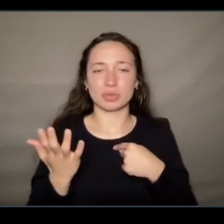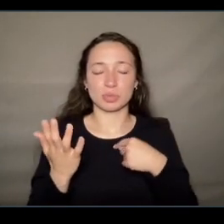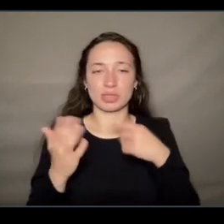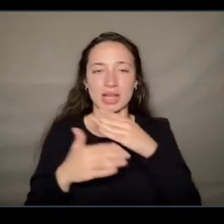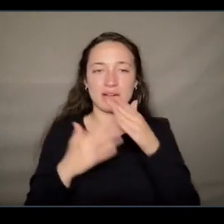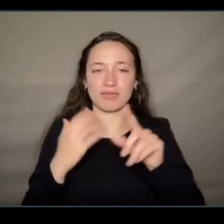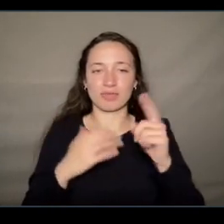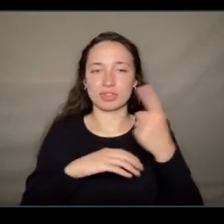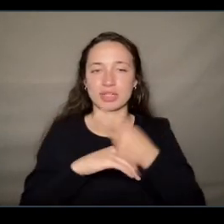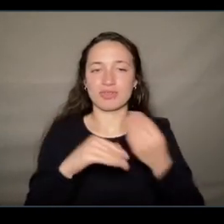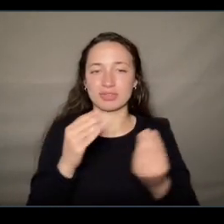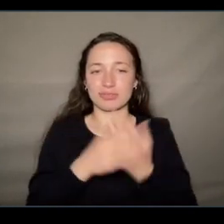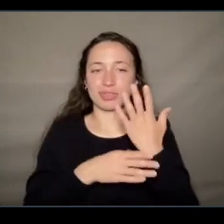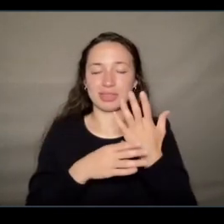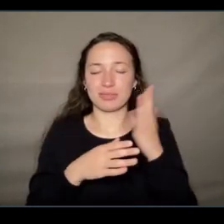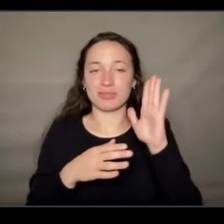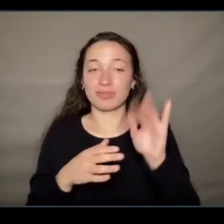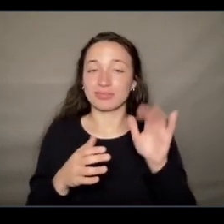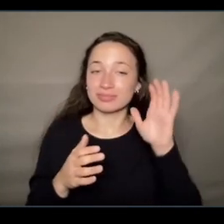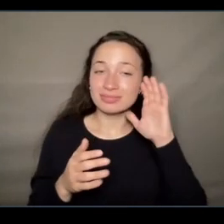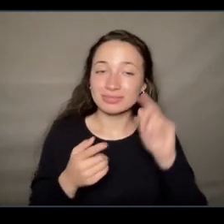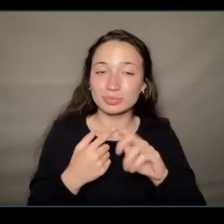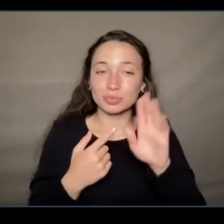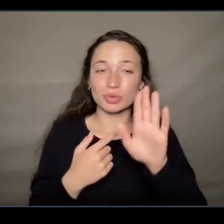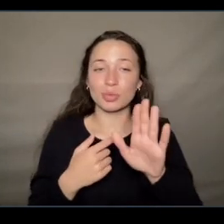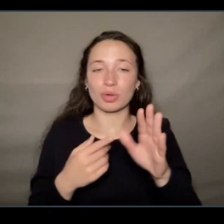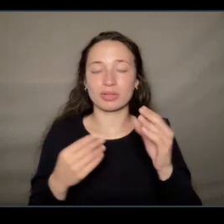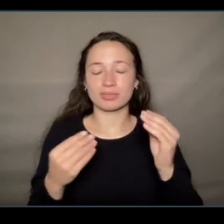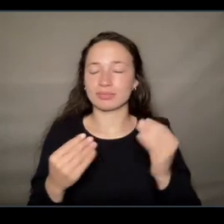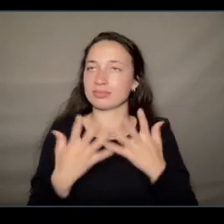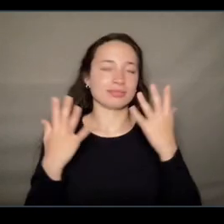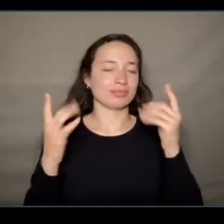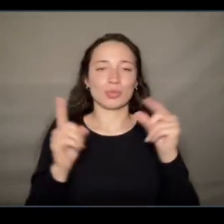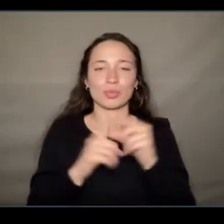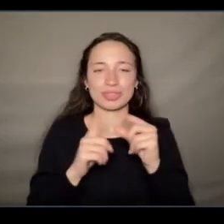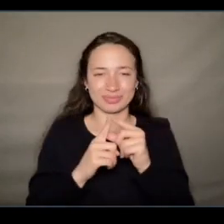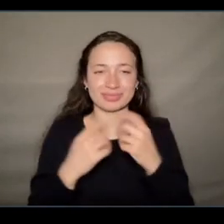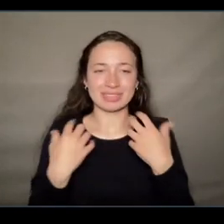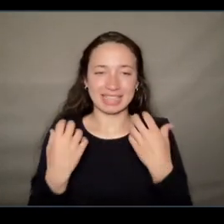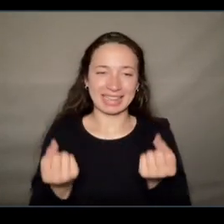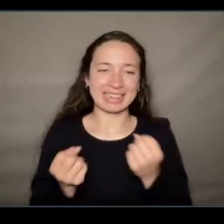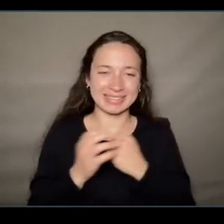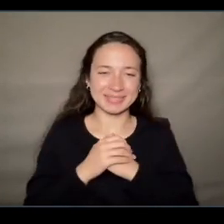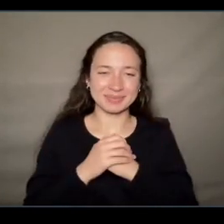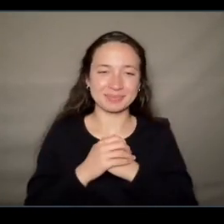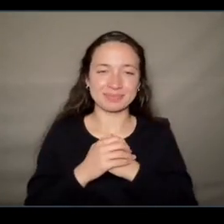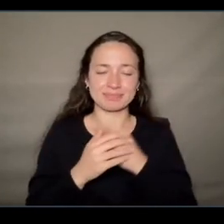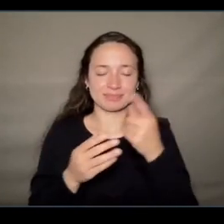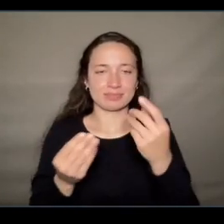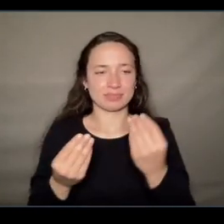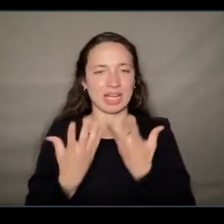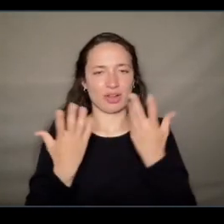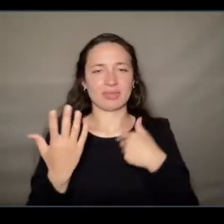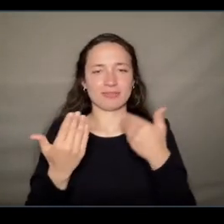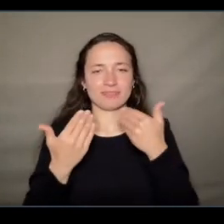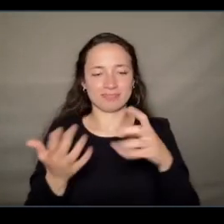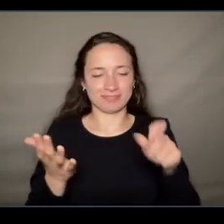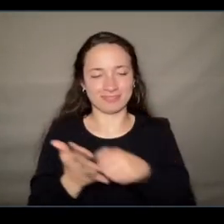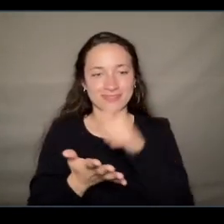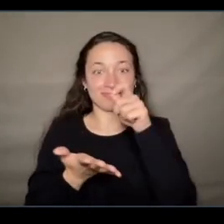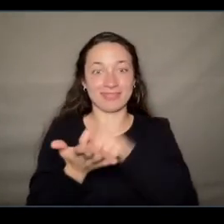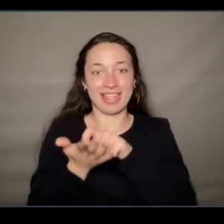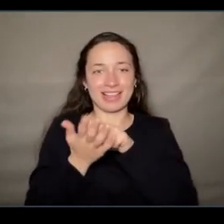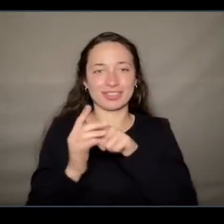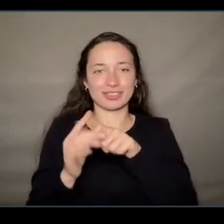to end the first day of spring by listening to your invigorating and healing words. And you do indeed inspire me to take up the